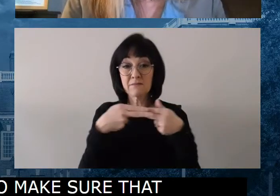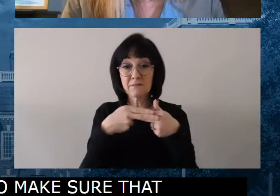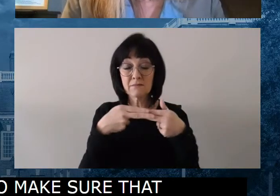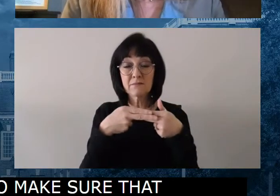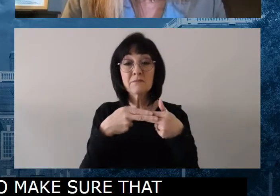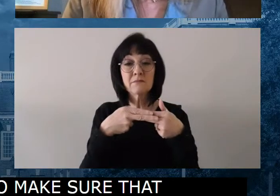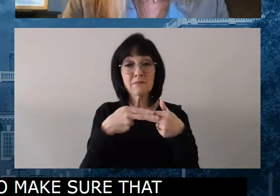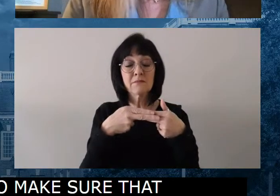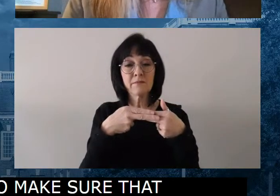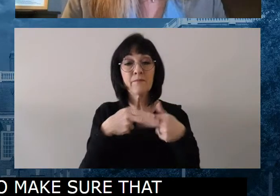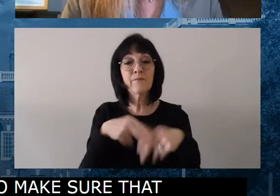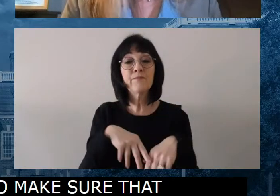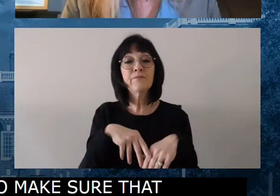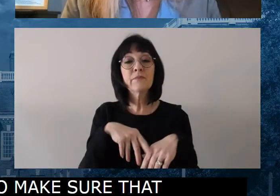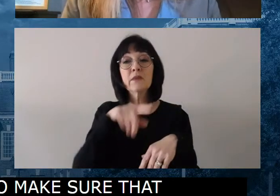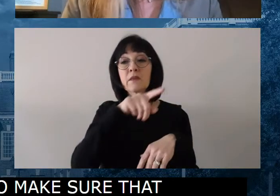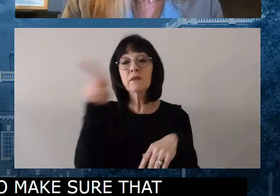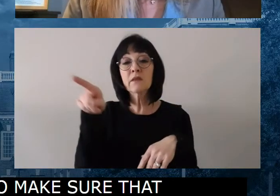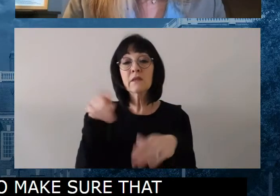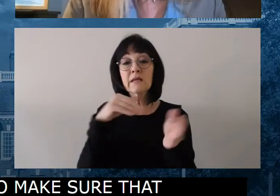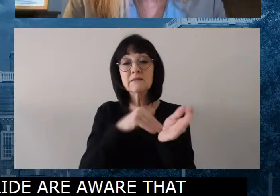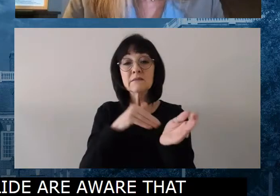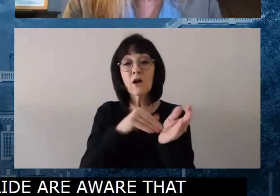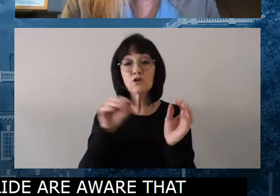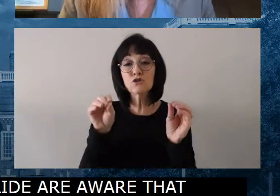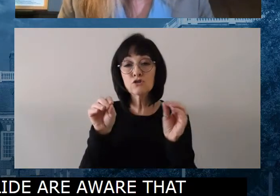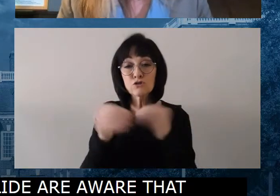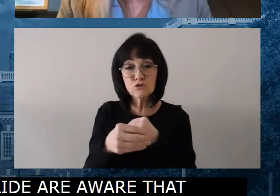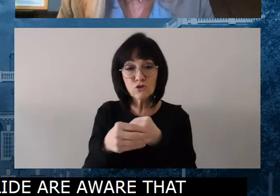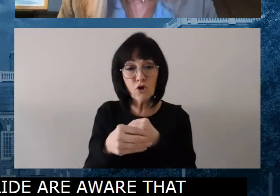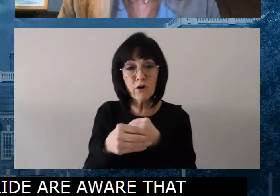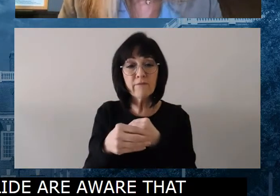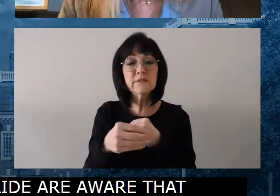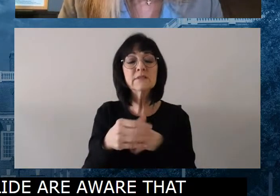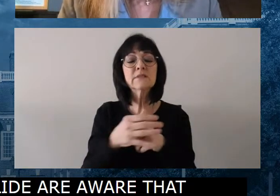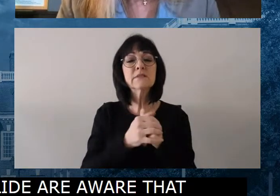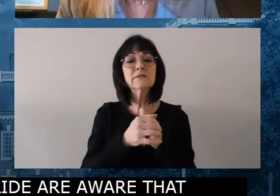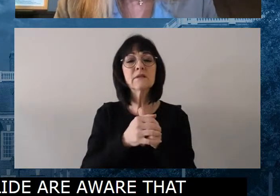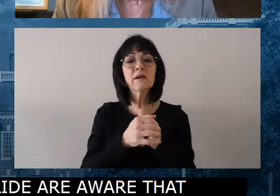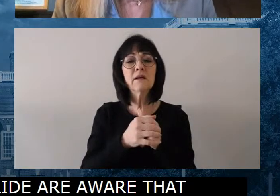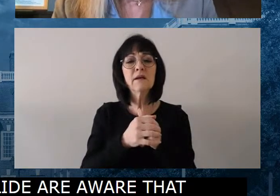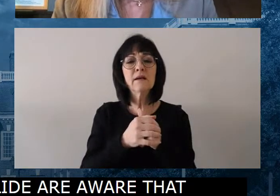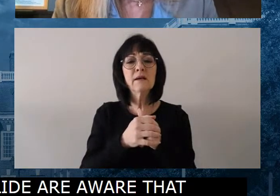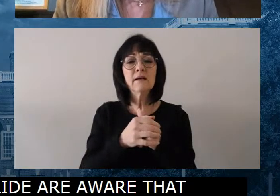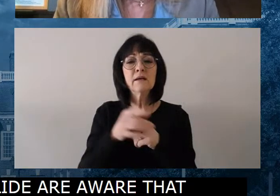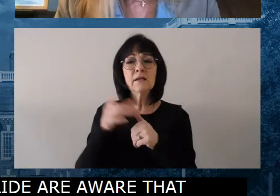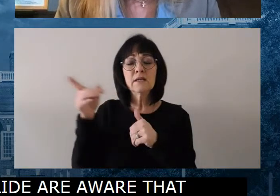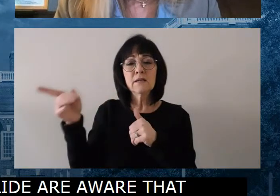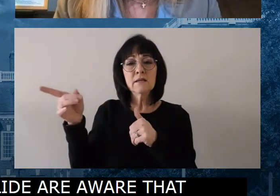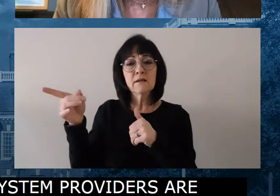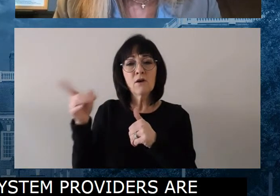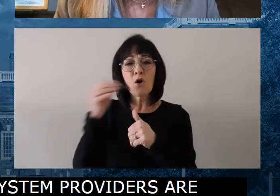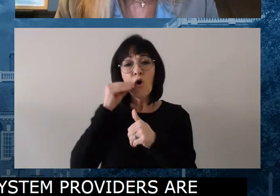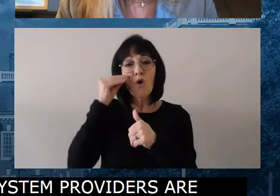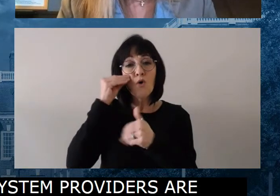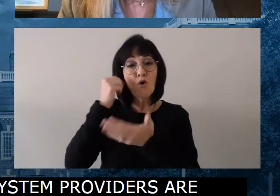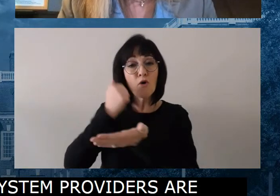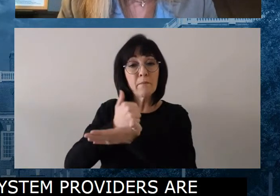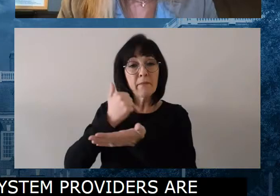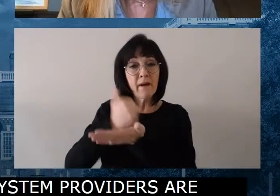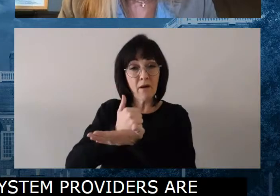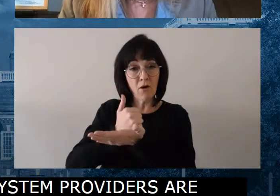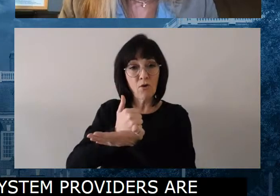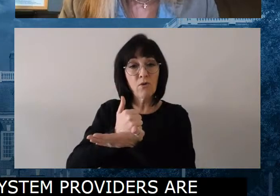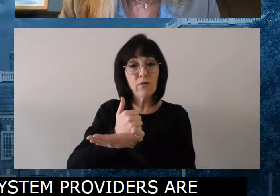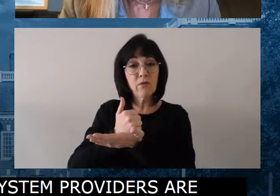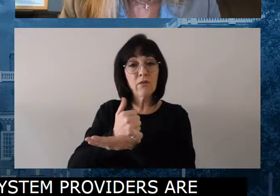providers, healthcare system providers are really important, a really important avenue for